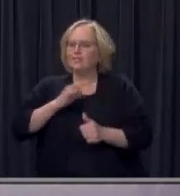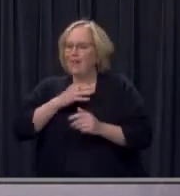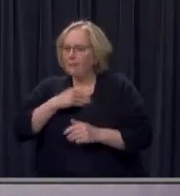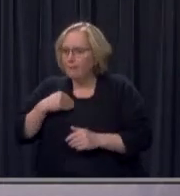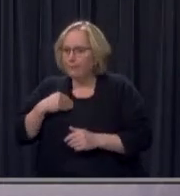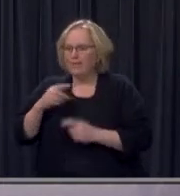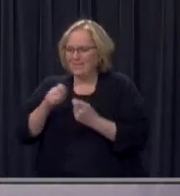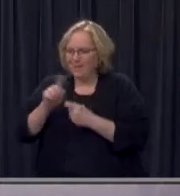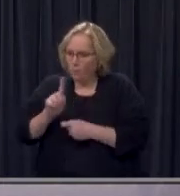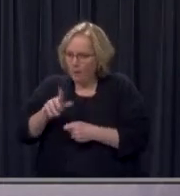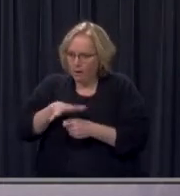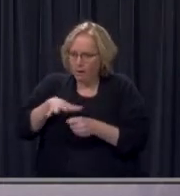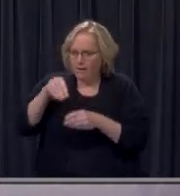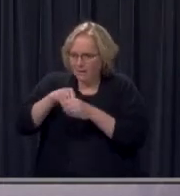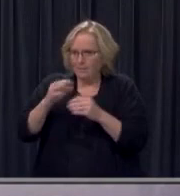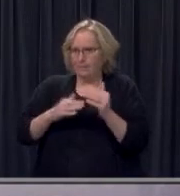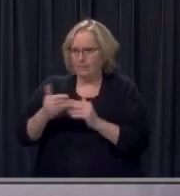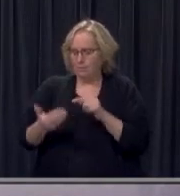building.